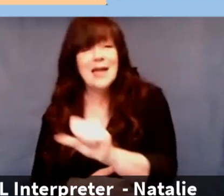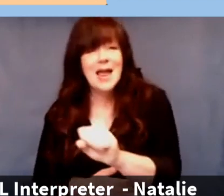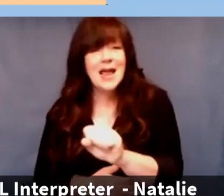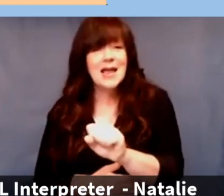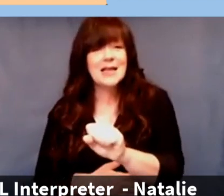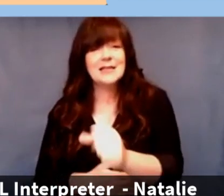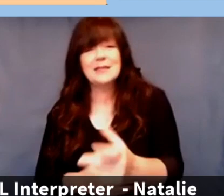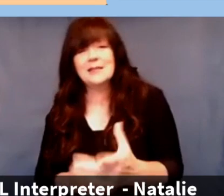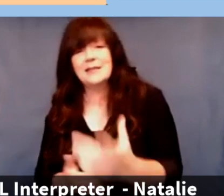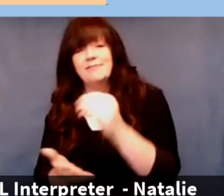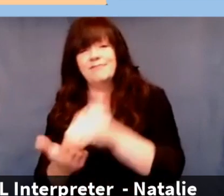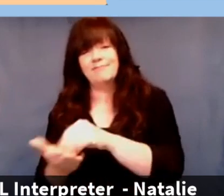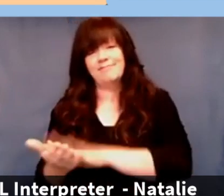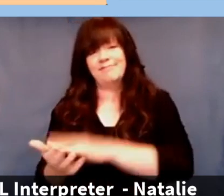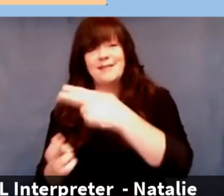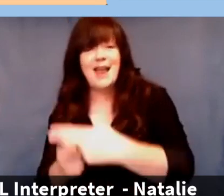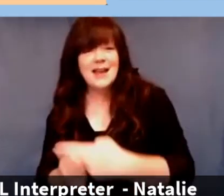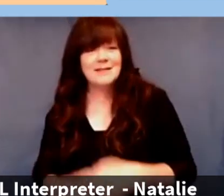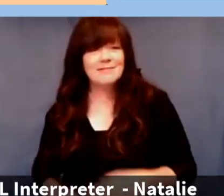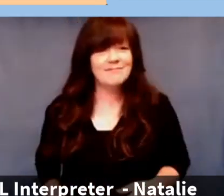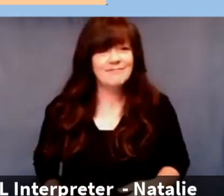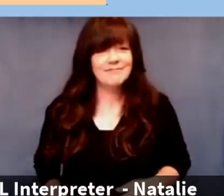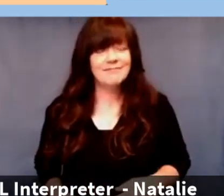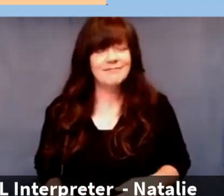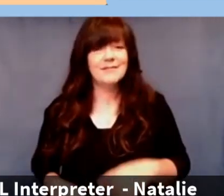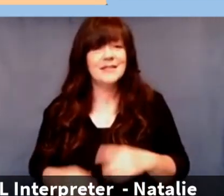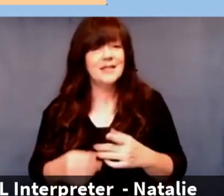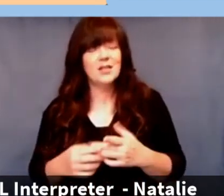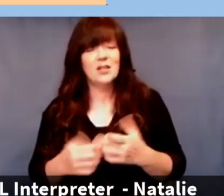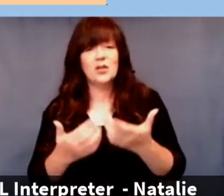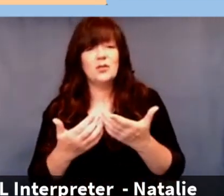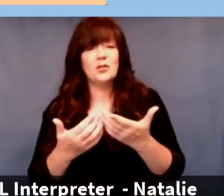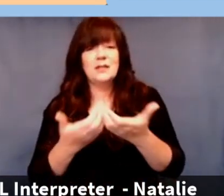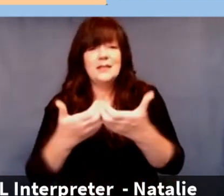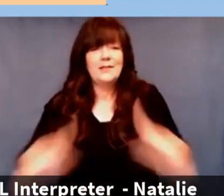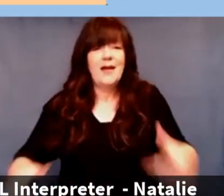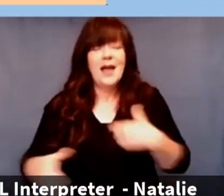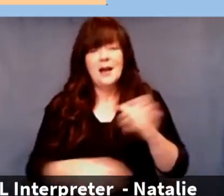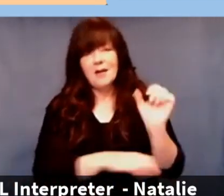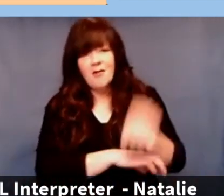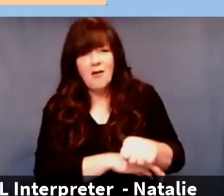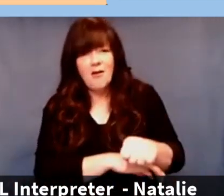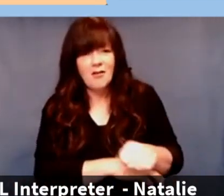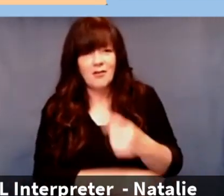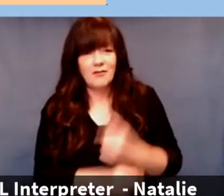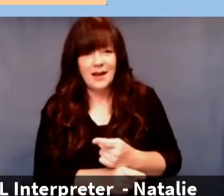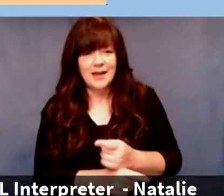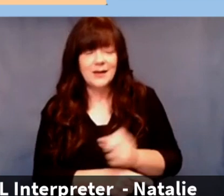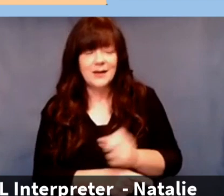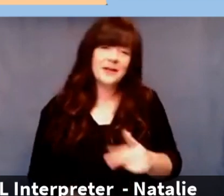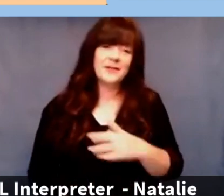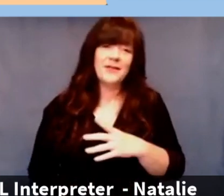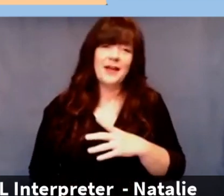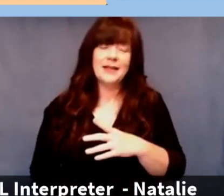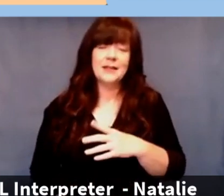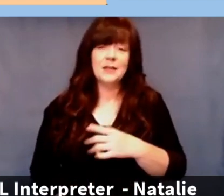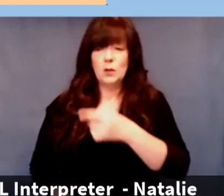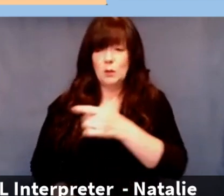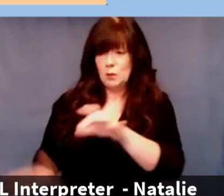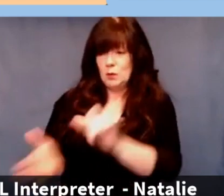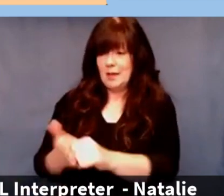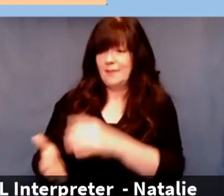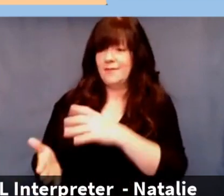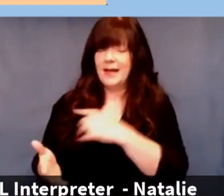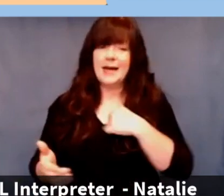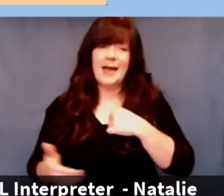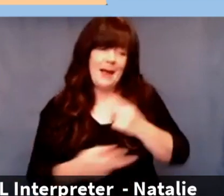Taking names, kicking ass, and divide and conquer, right? So it's like, all right, this is what you got to do. This is what I